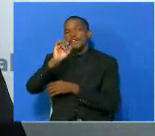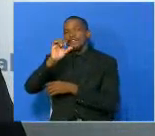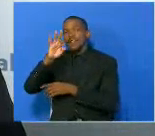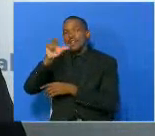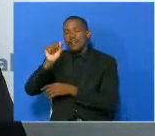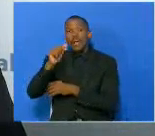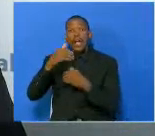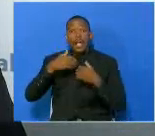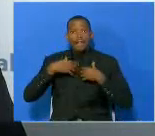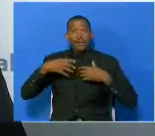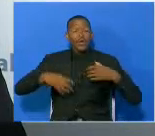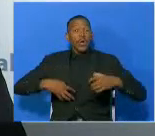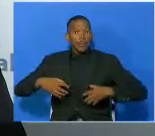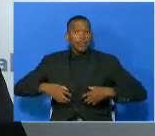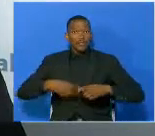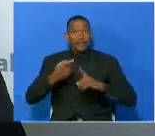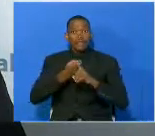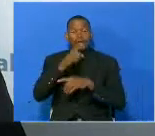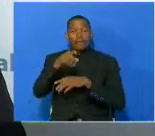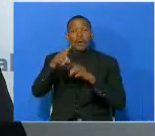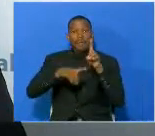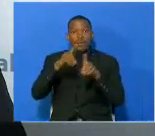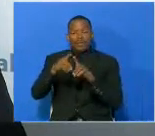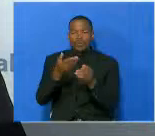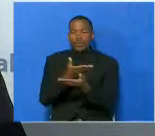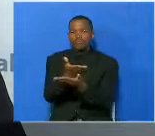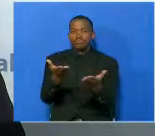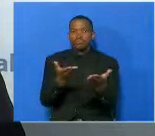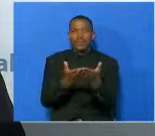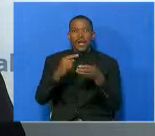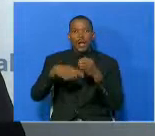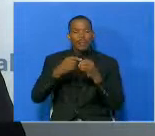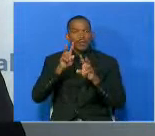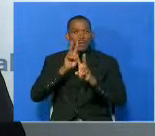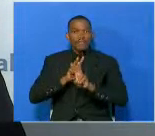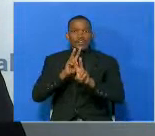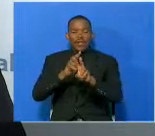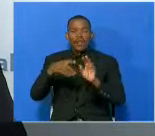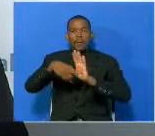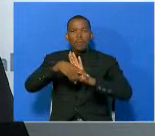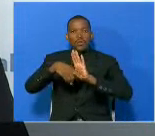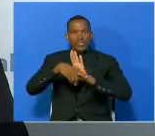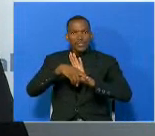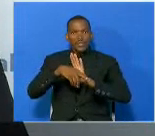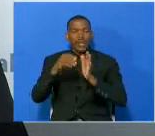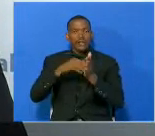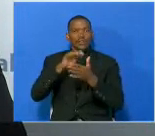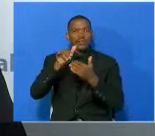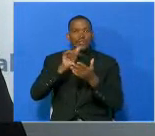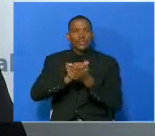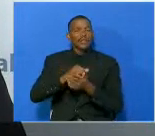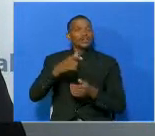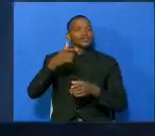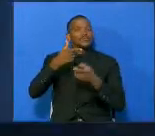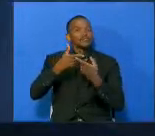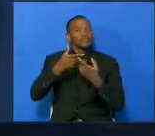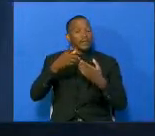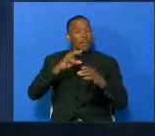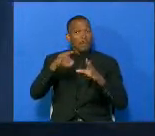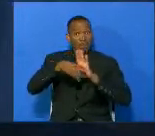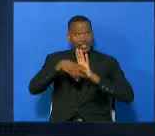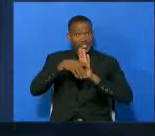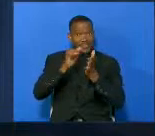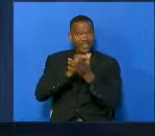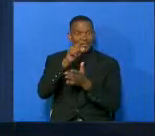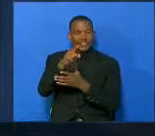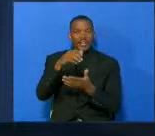receive complaints from members of the public specifically about funeral policy, funeral insurance policies. The